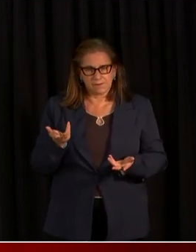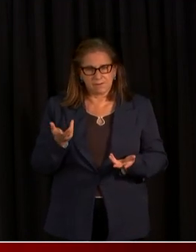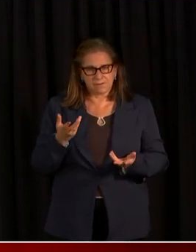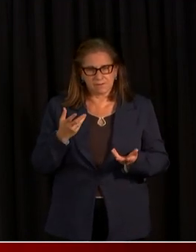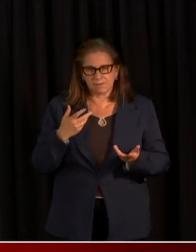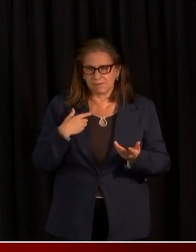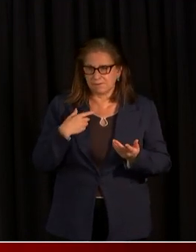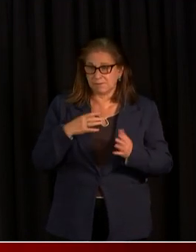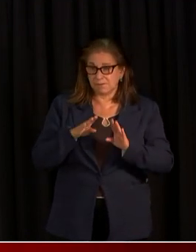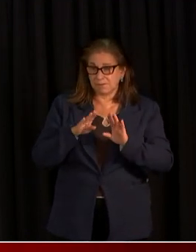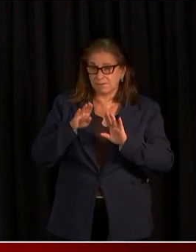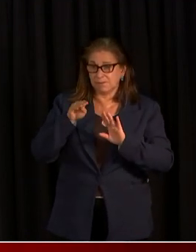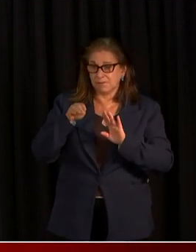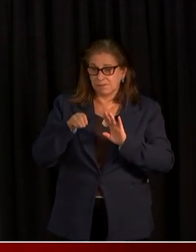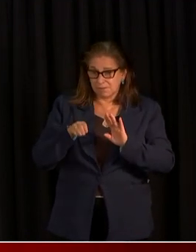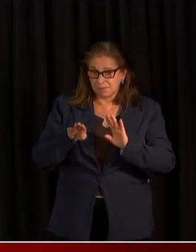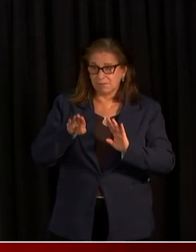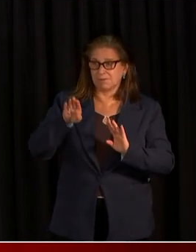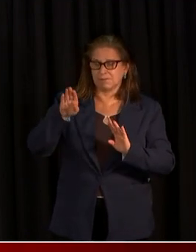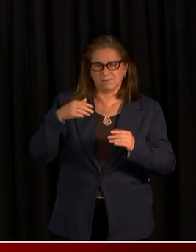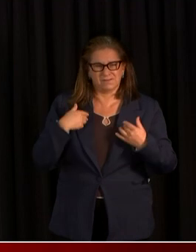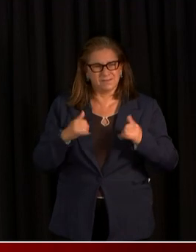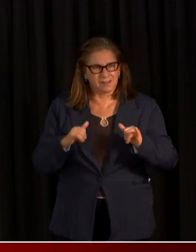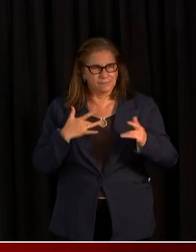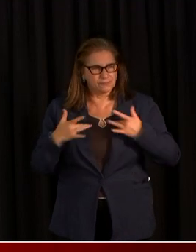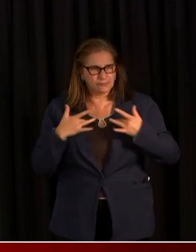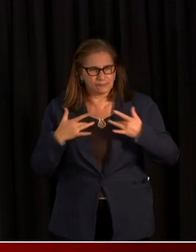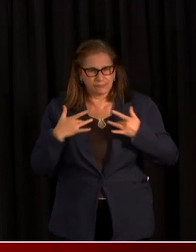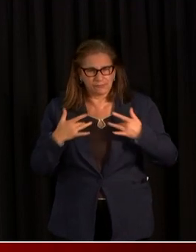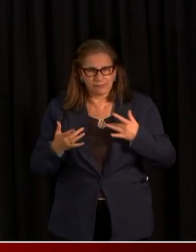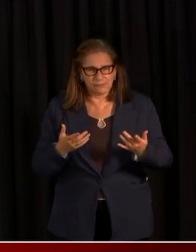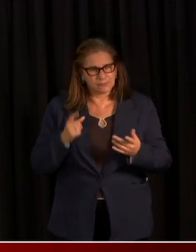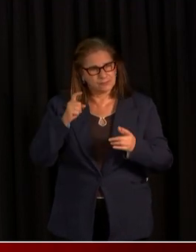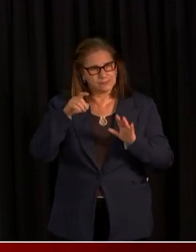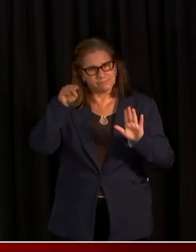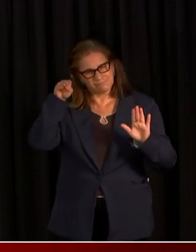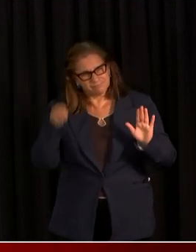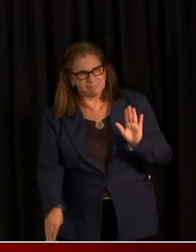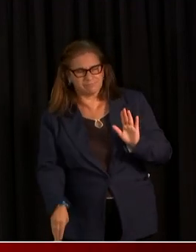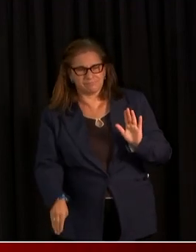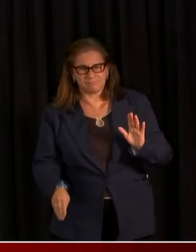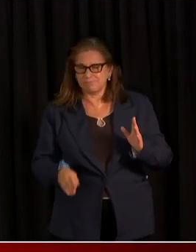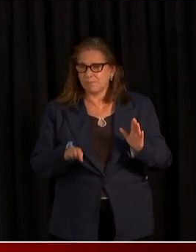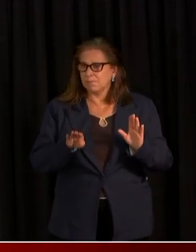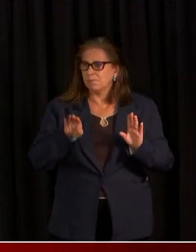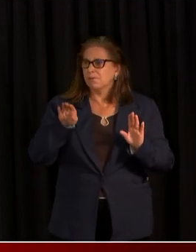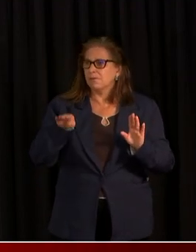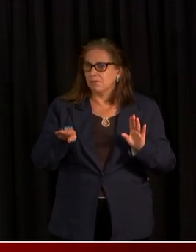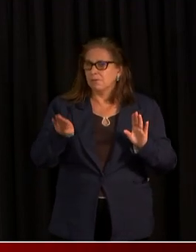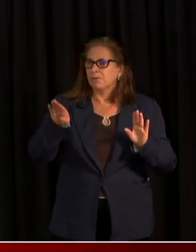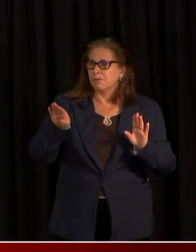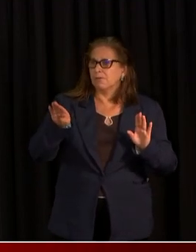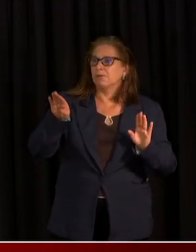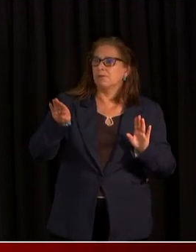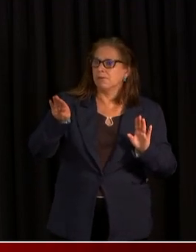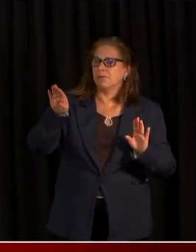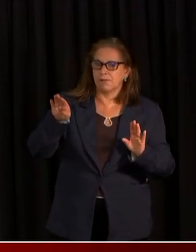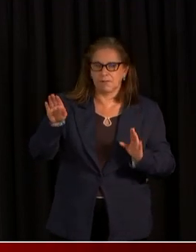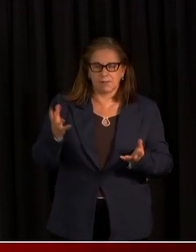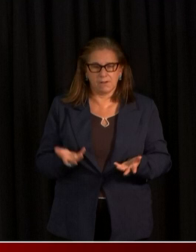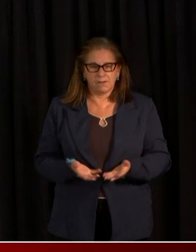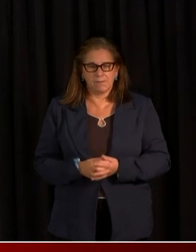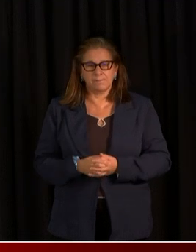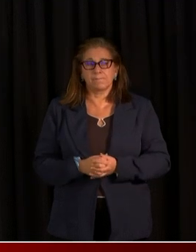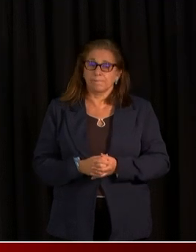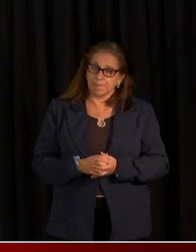that provides concern for us. We also have, again, a number of